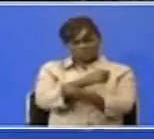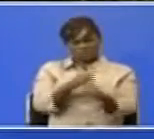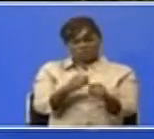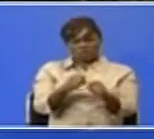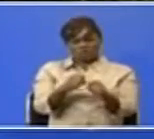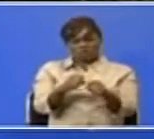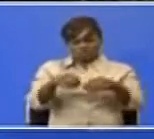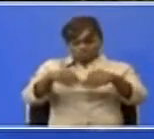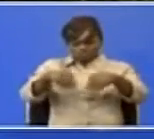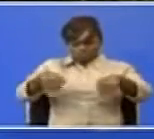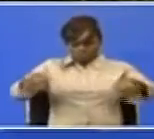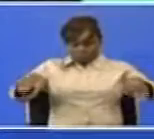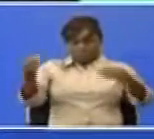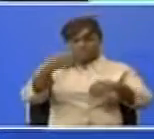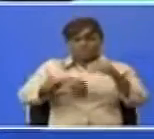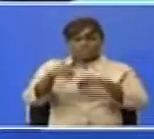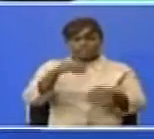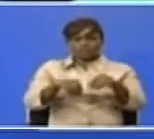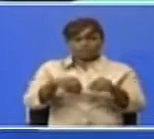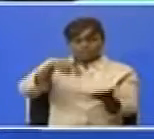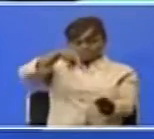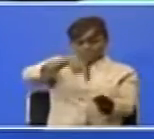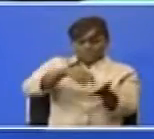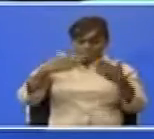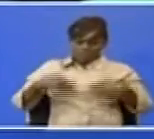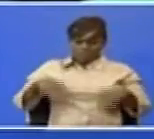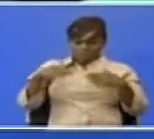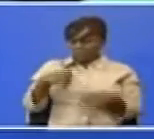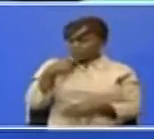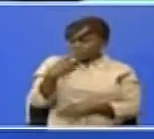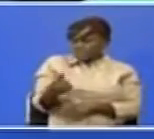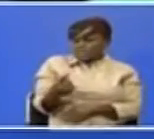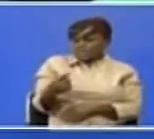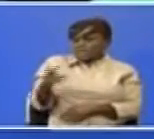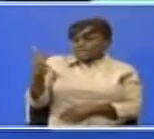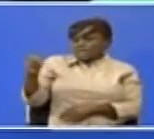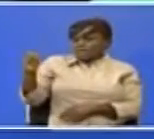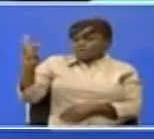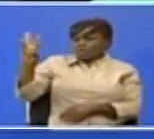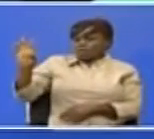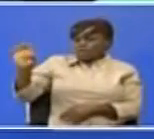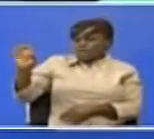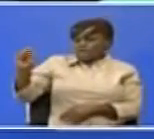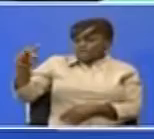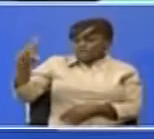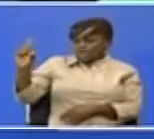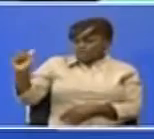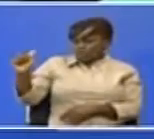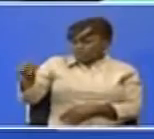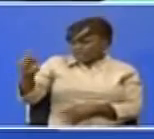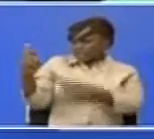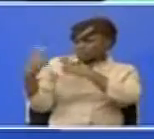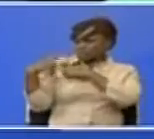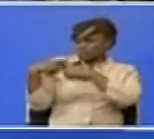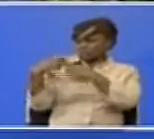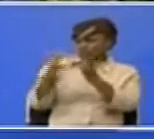any credible elections. The candidates led by Goro Semelango claimed that Nick Mwendwa had a hand in ensuring that some of the names disappeared from